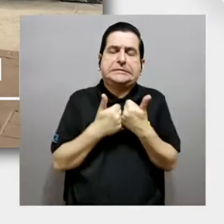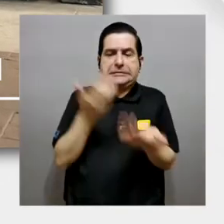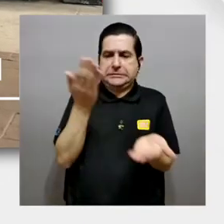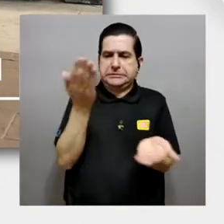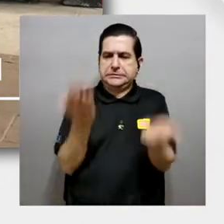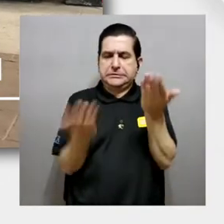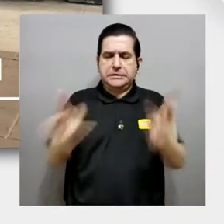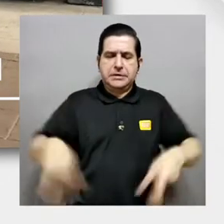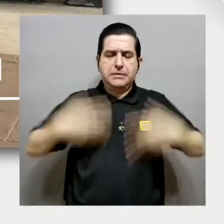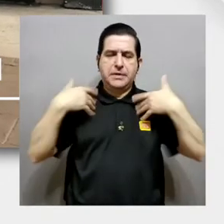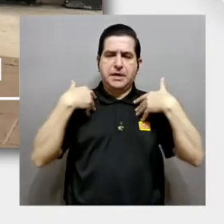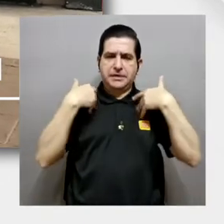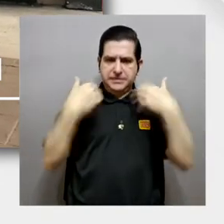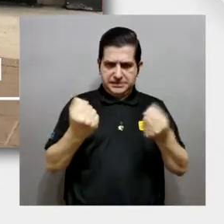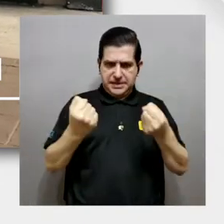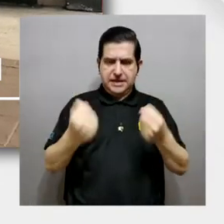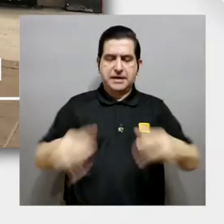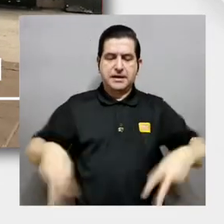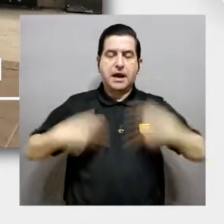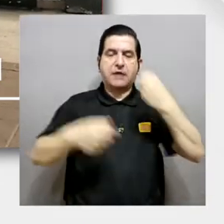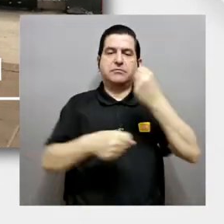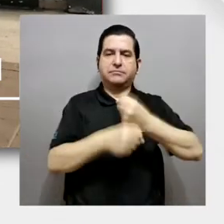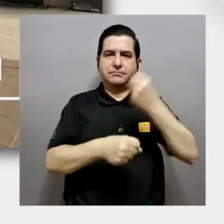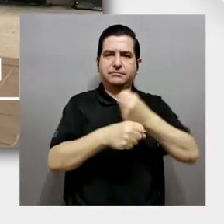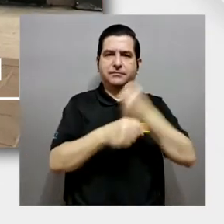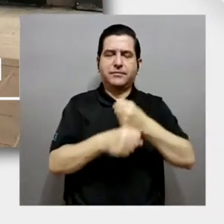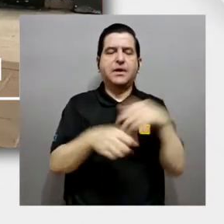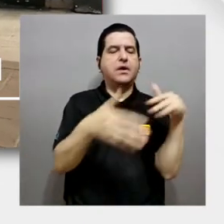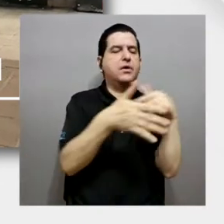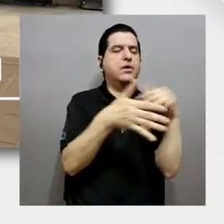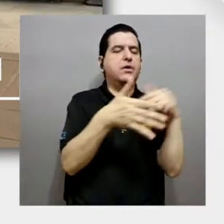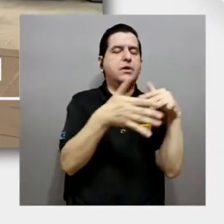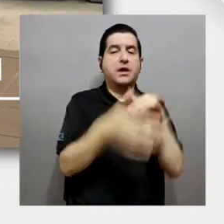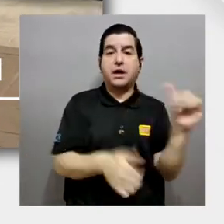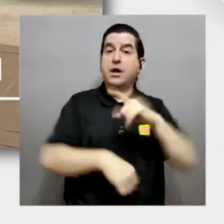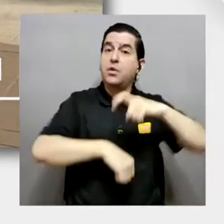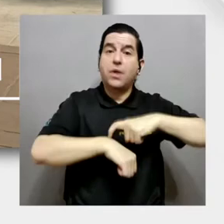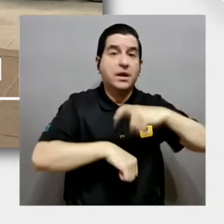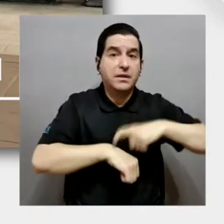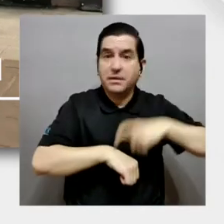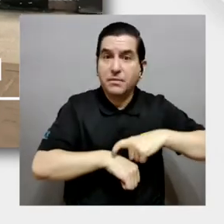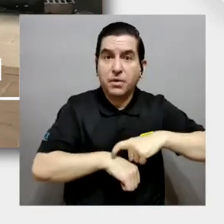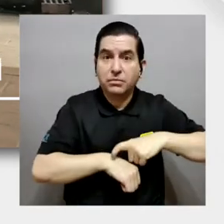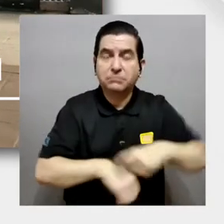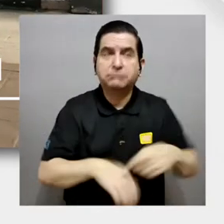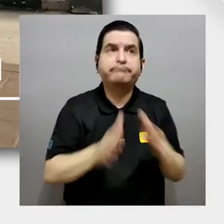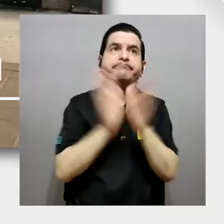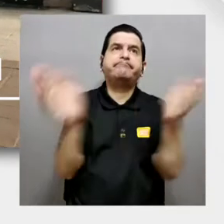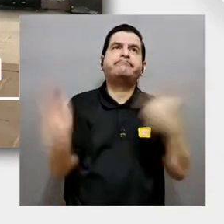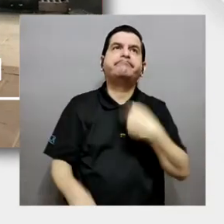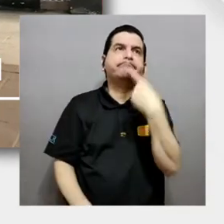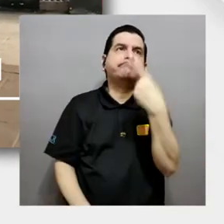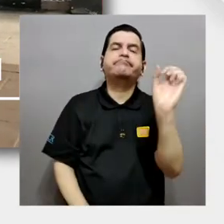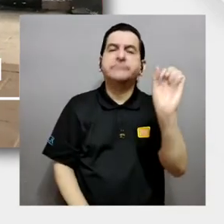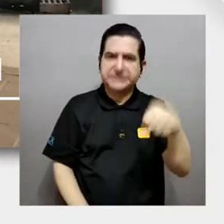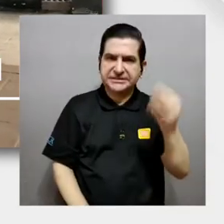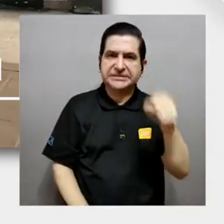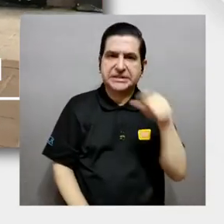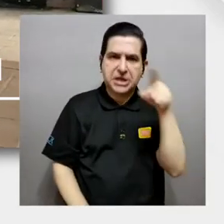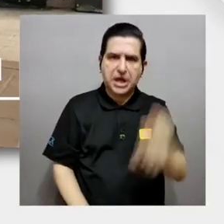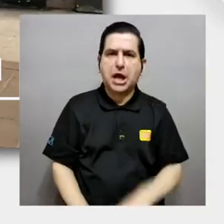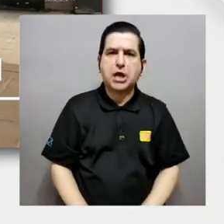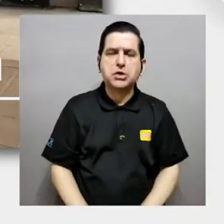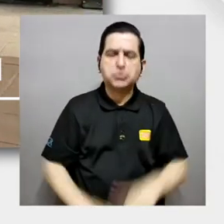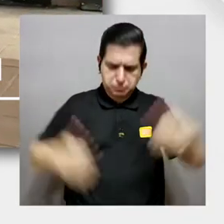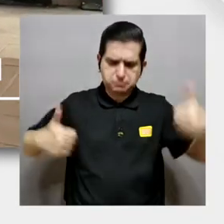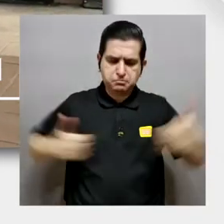And yeah, it's a bit of a challenge for them to balance up the healthy life and working life and students' life at the same